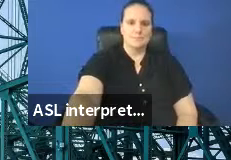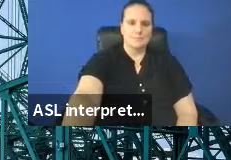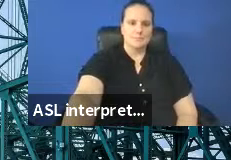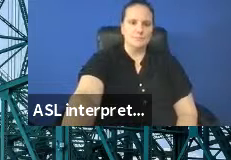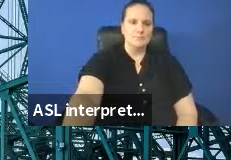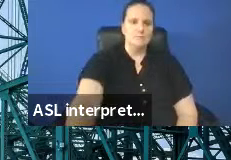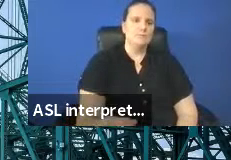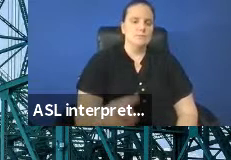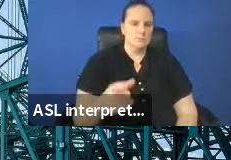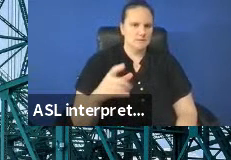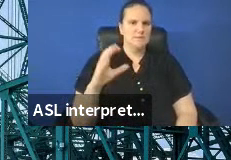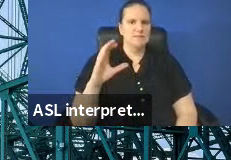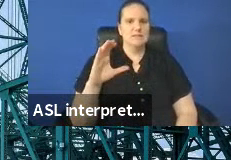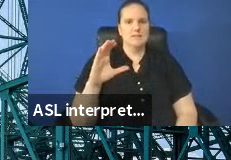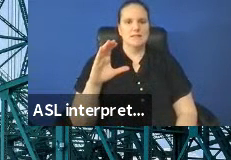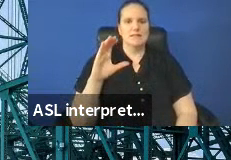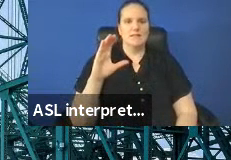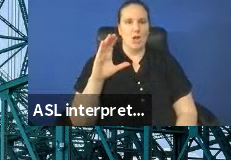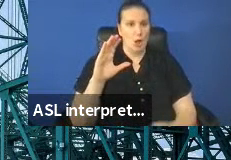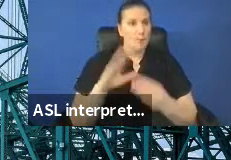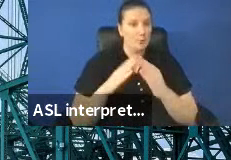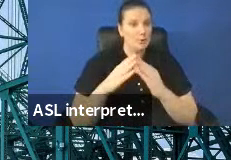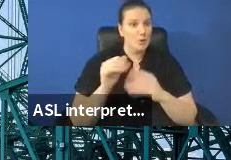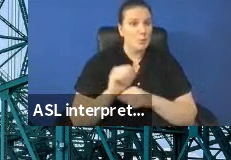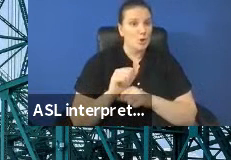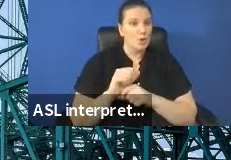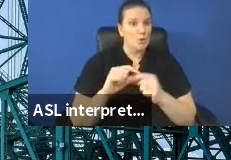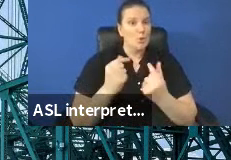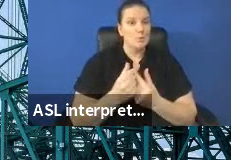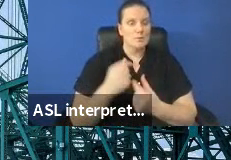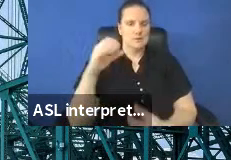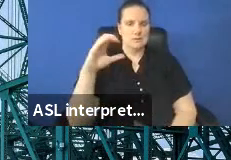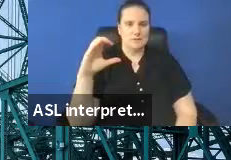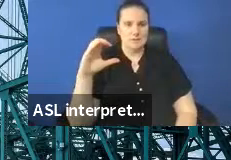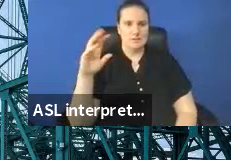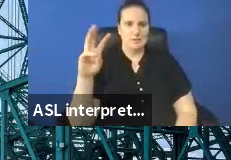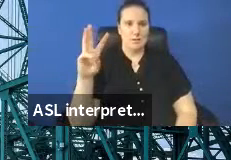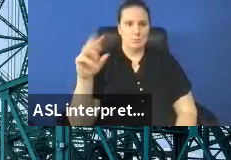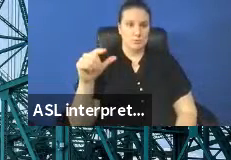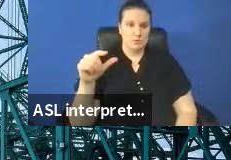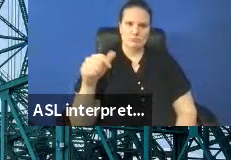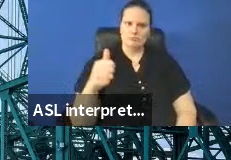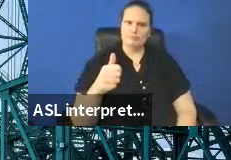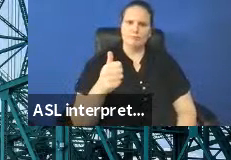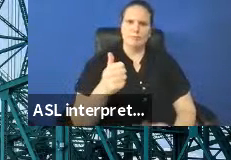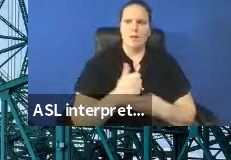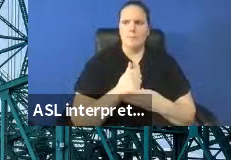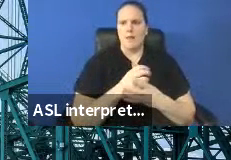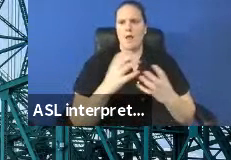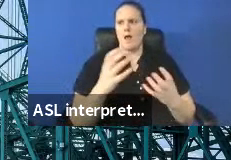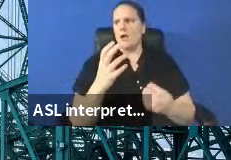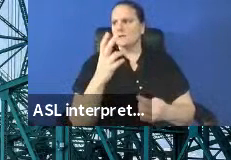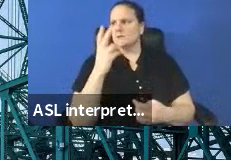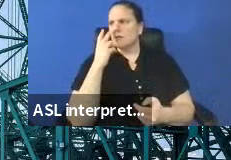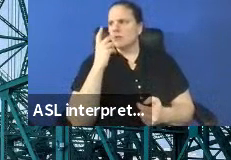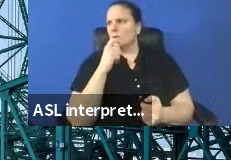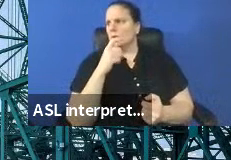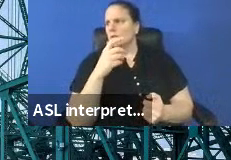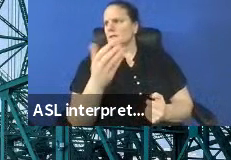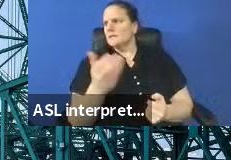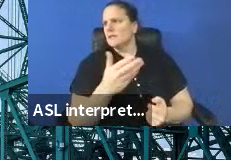EWG Community Working Group. That would be really helpful for all of us to see who's here and